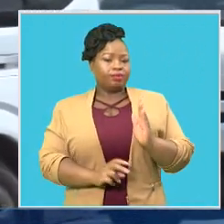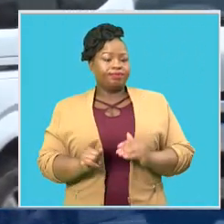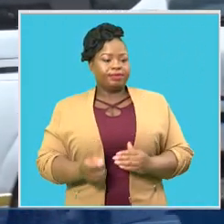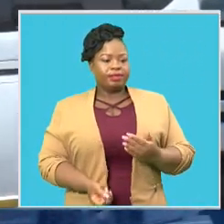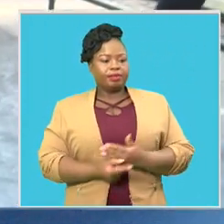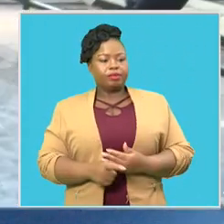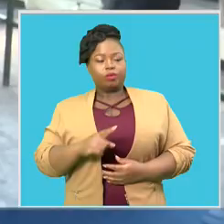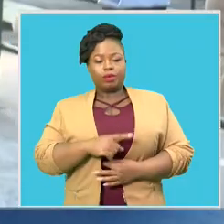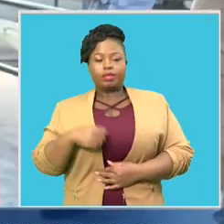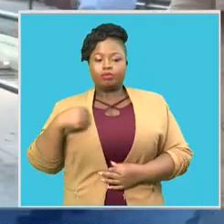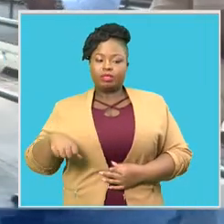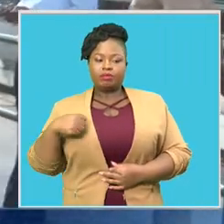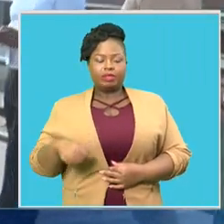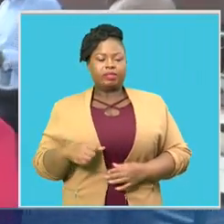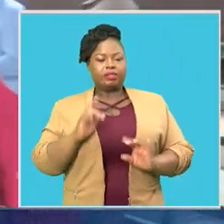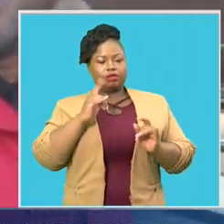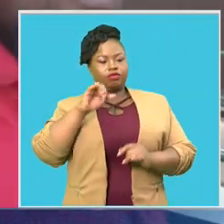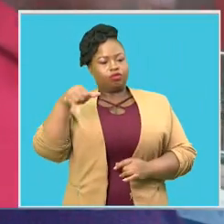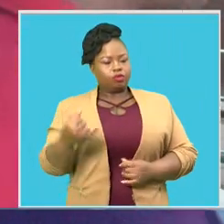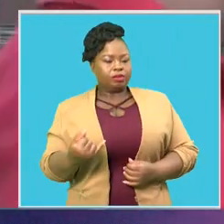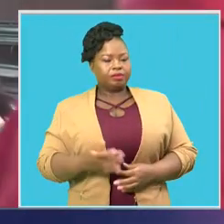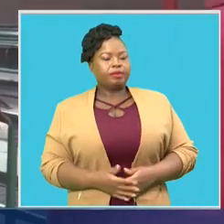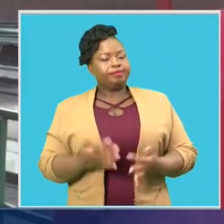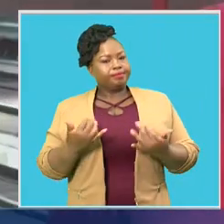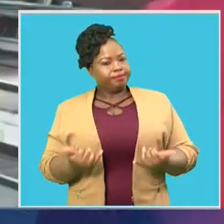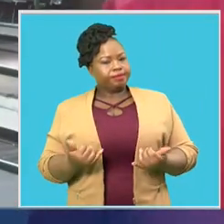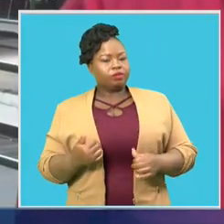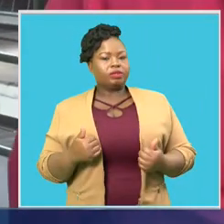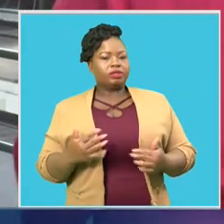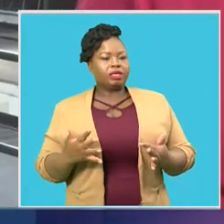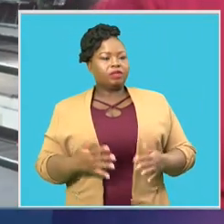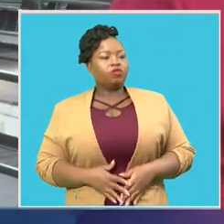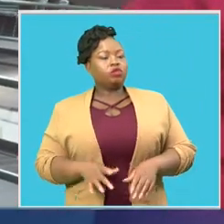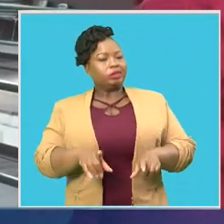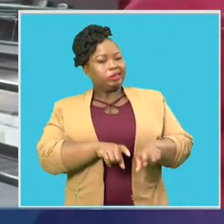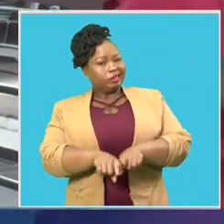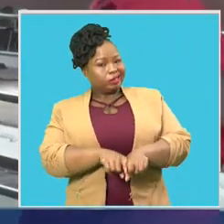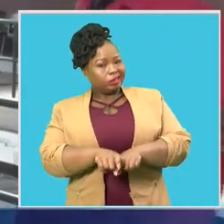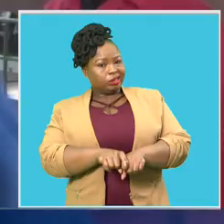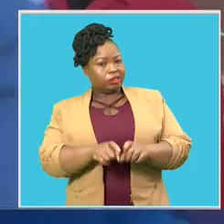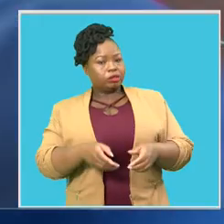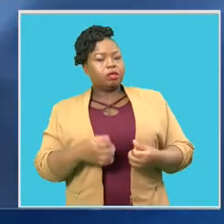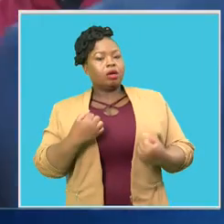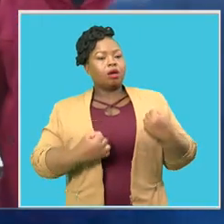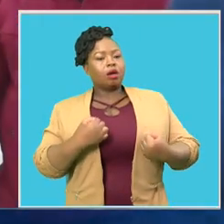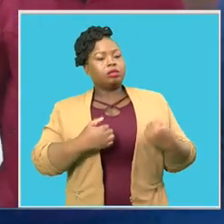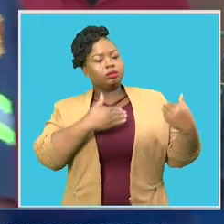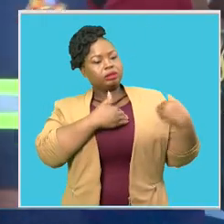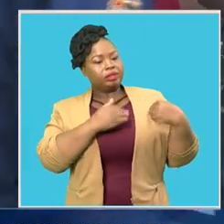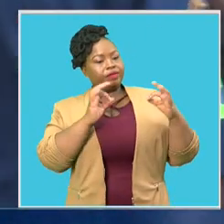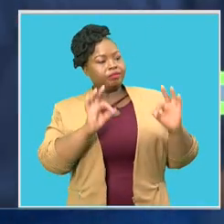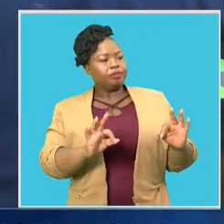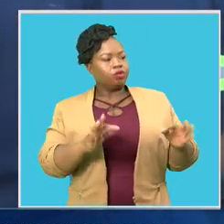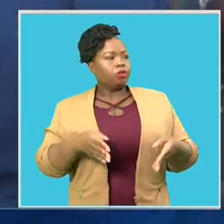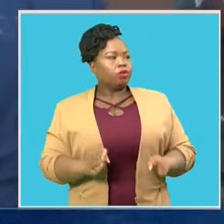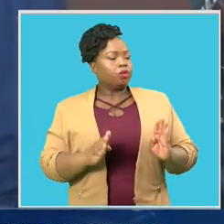njengoba umasipala wedolobha iJohannesburg wethule uhlelo lokuhlola ukufaneleka kokuba semgwaqeni namhlanje njengoba